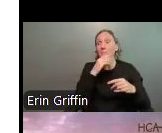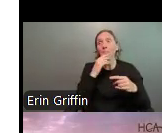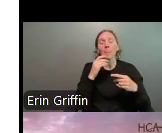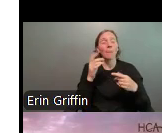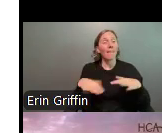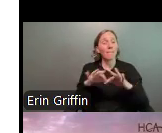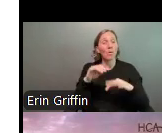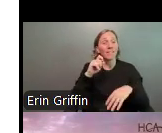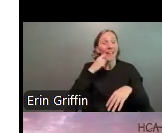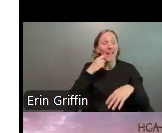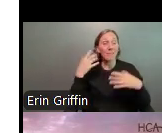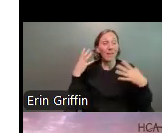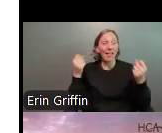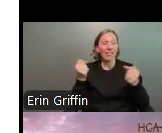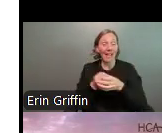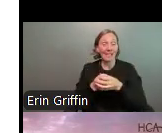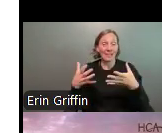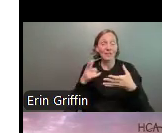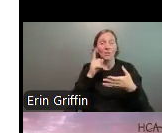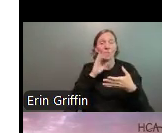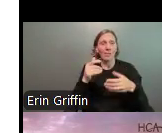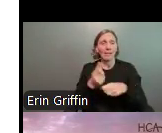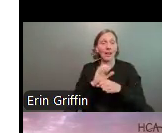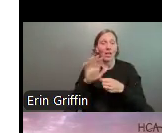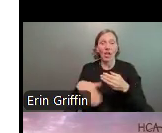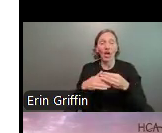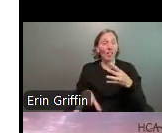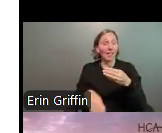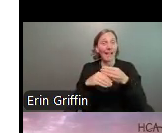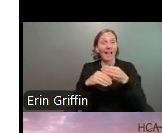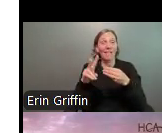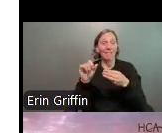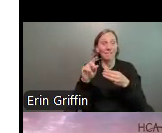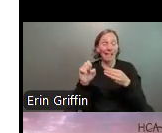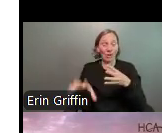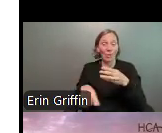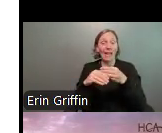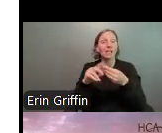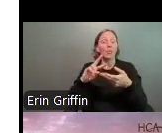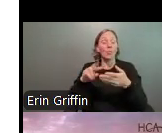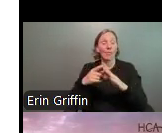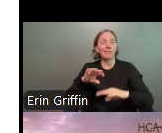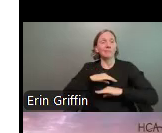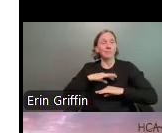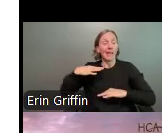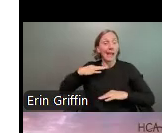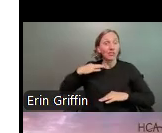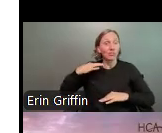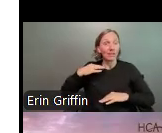expansion members will receive all applicable value-added benefits when they meet the eligibility criteria for